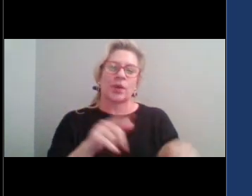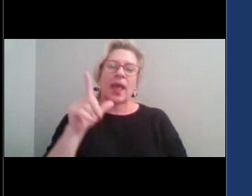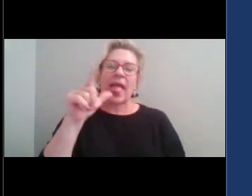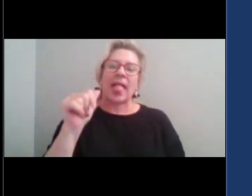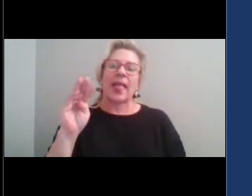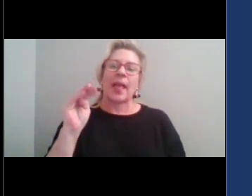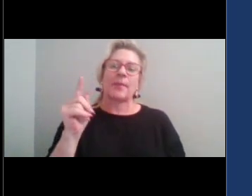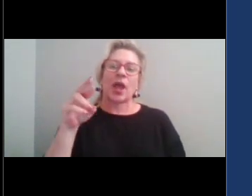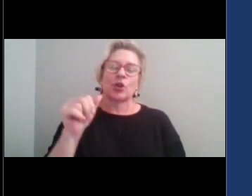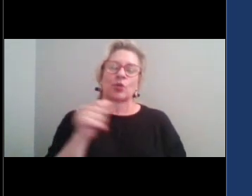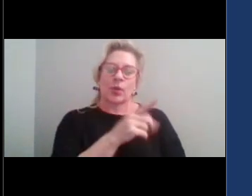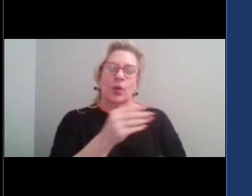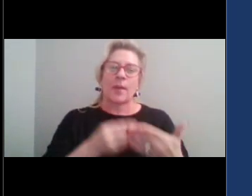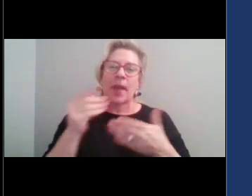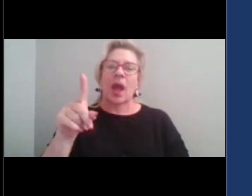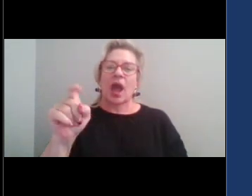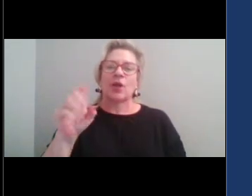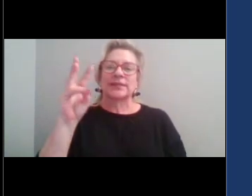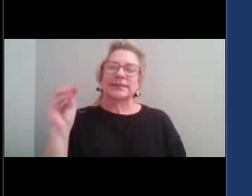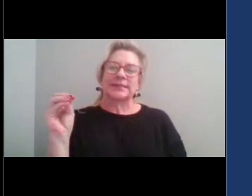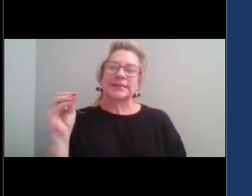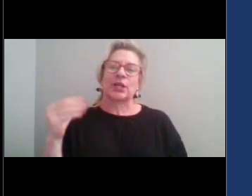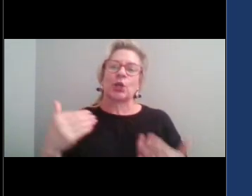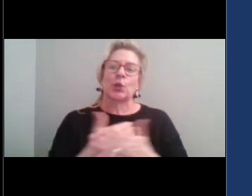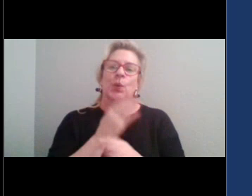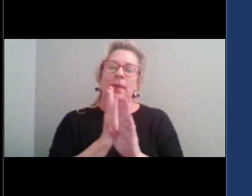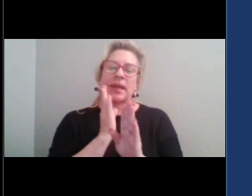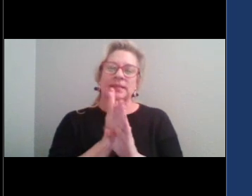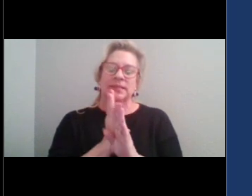purchase 160 new buses,